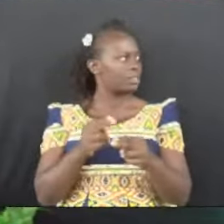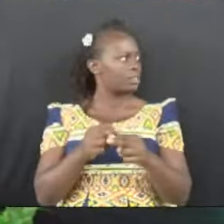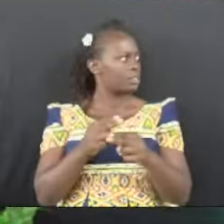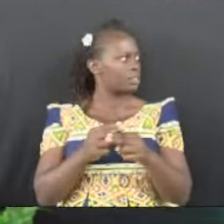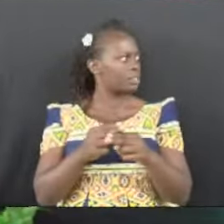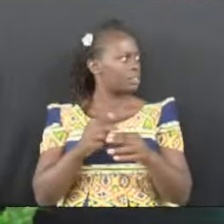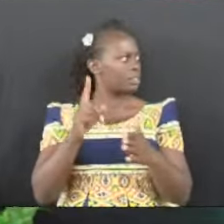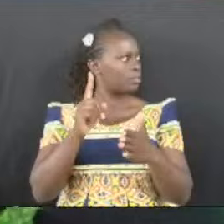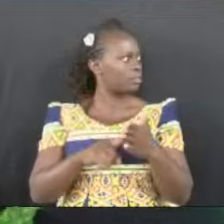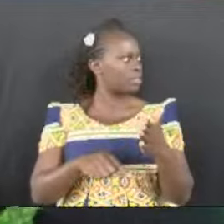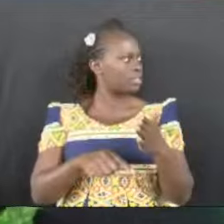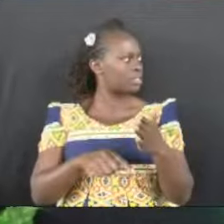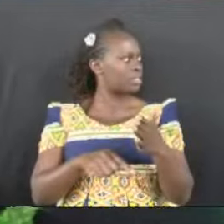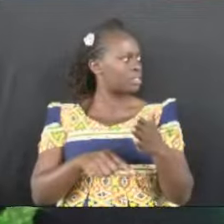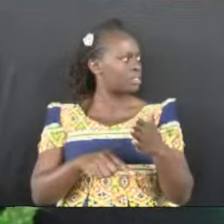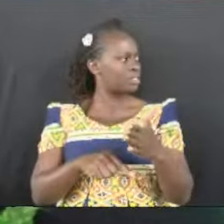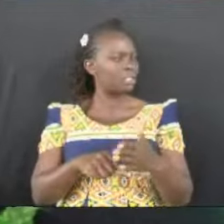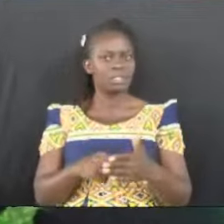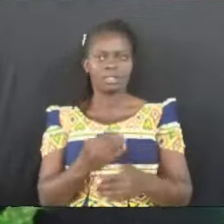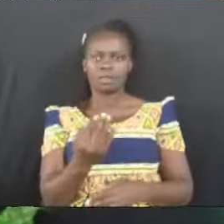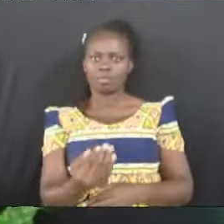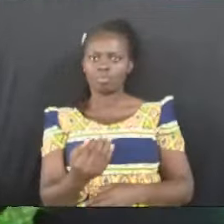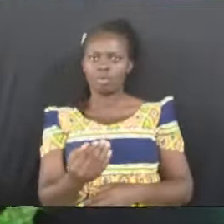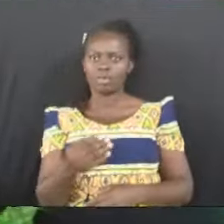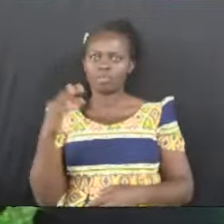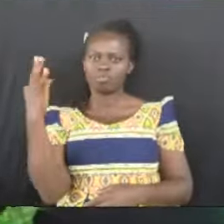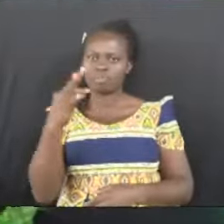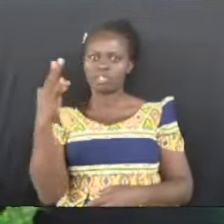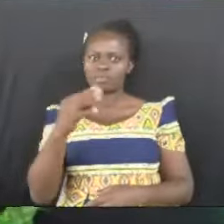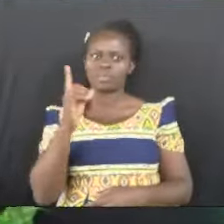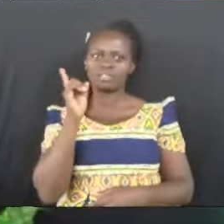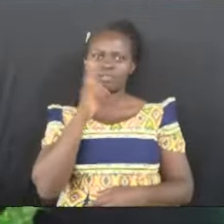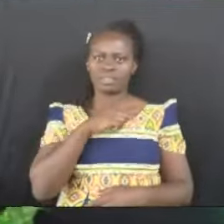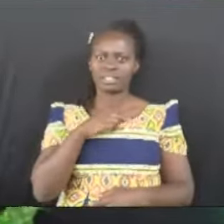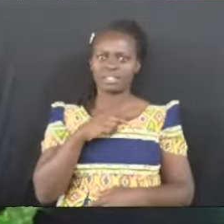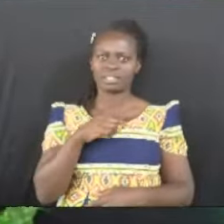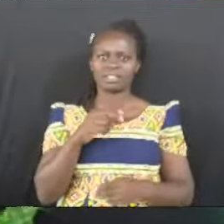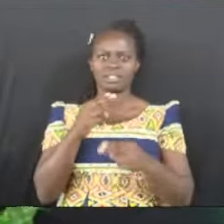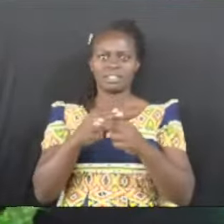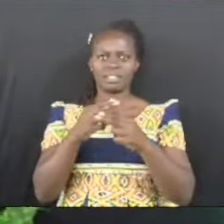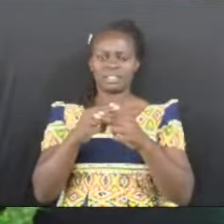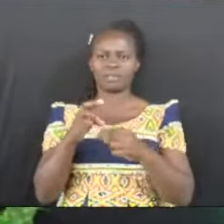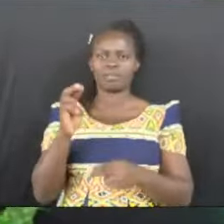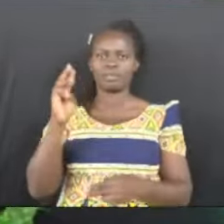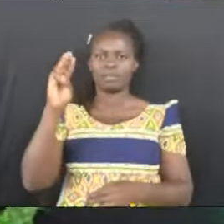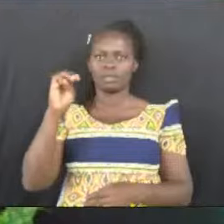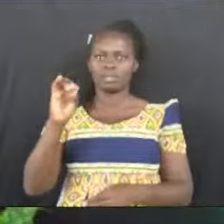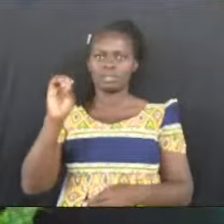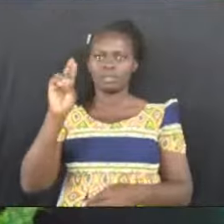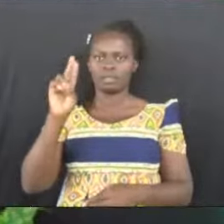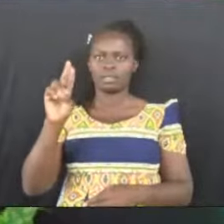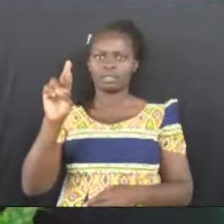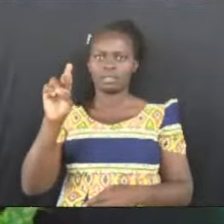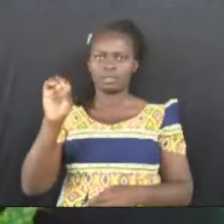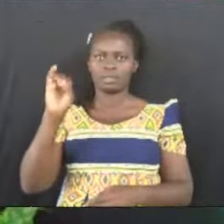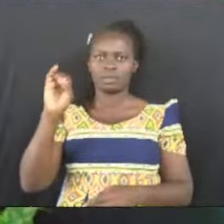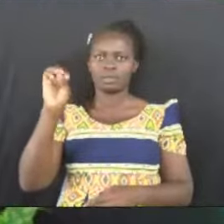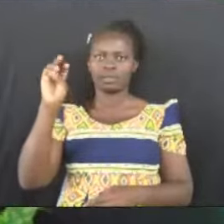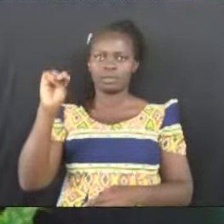Moremi. Okay. Thank you so much, Moremi, for being my John the Baptist